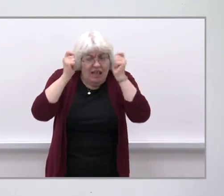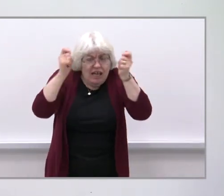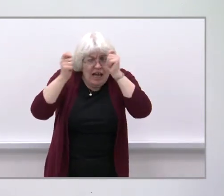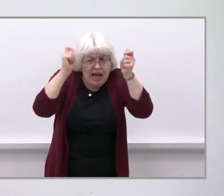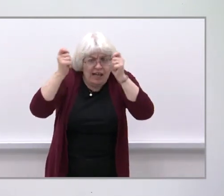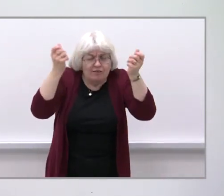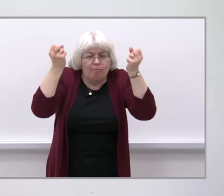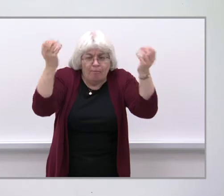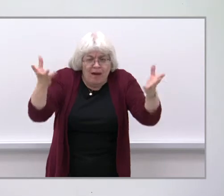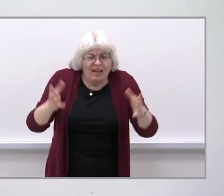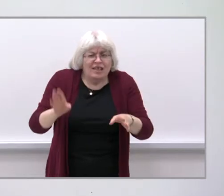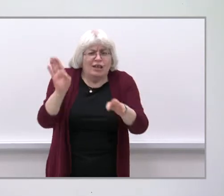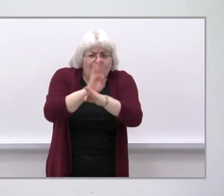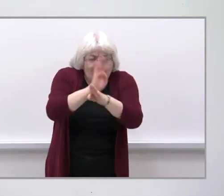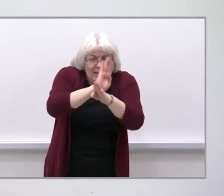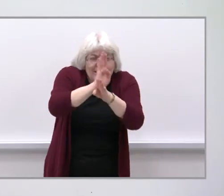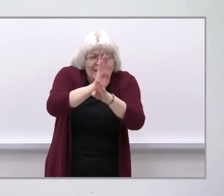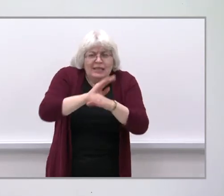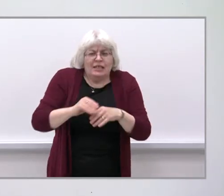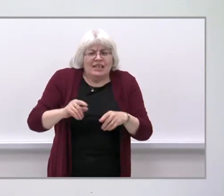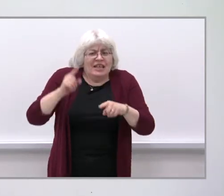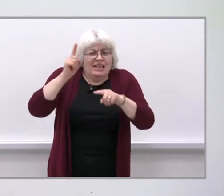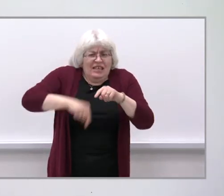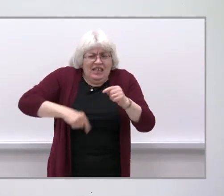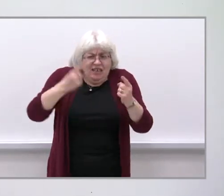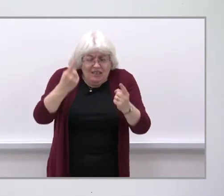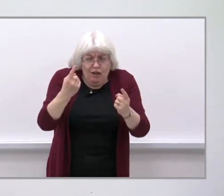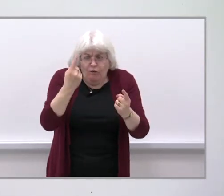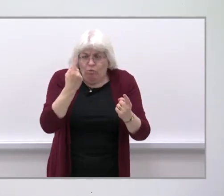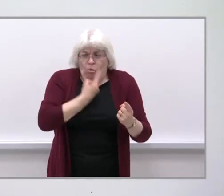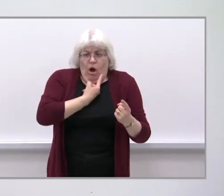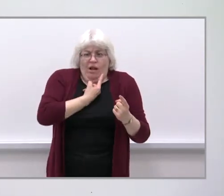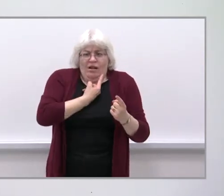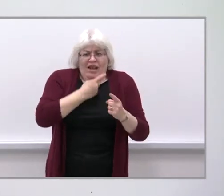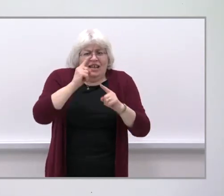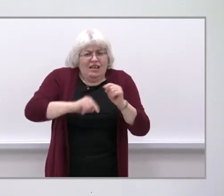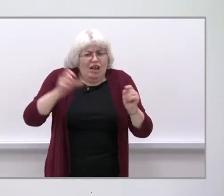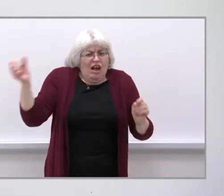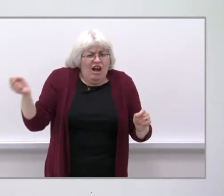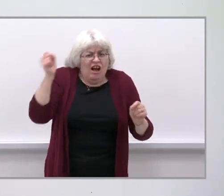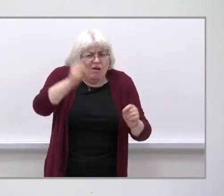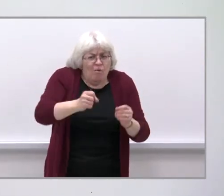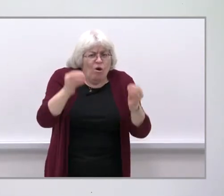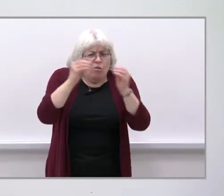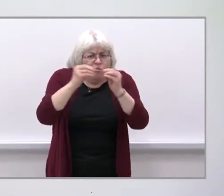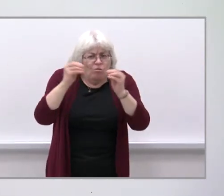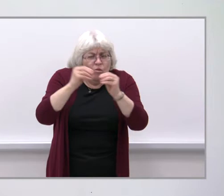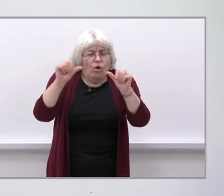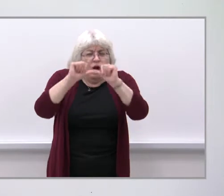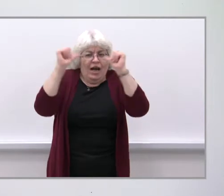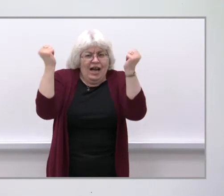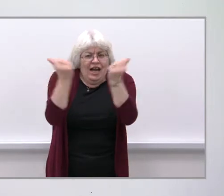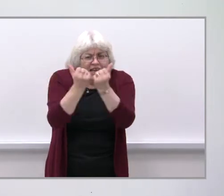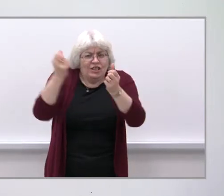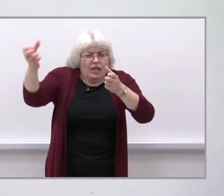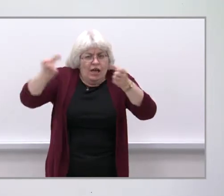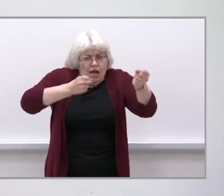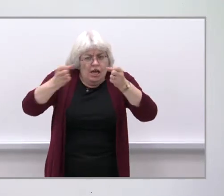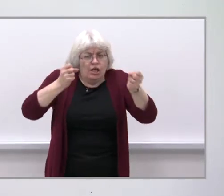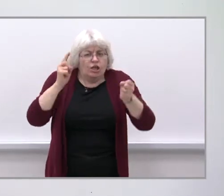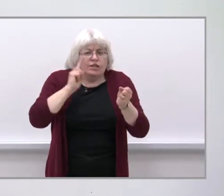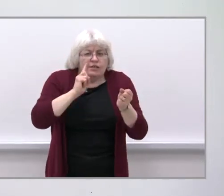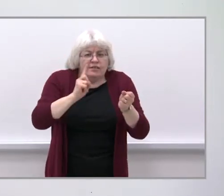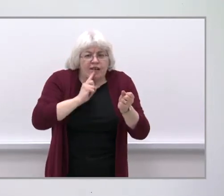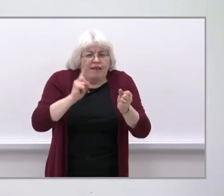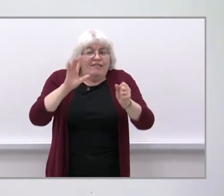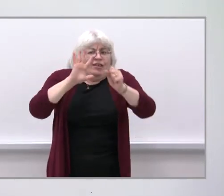on her plate. She's overwhelmed with the work that she has on her plate now, and it's just one individual. It would be nice to hire someone else in